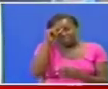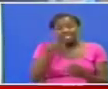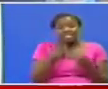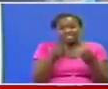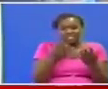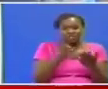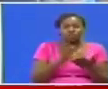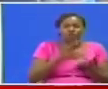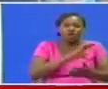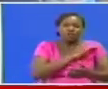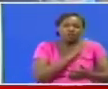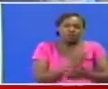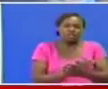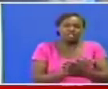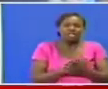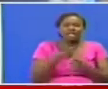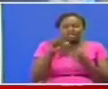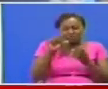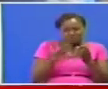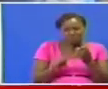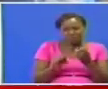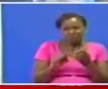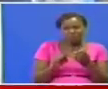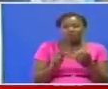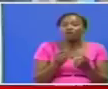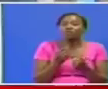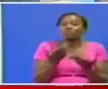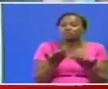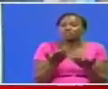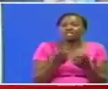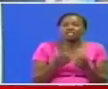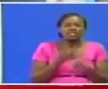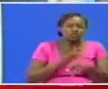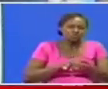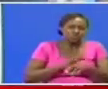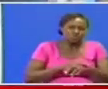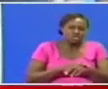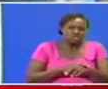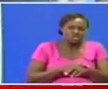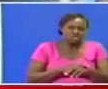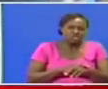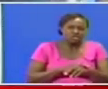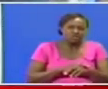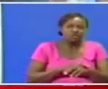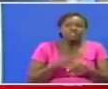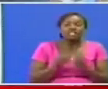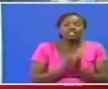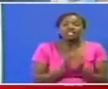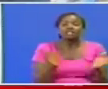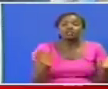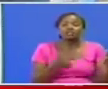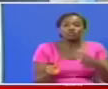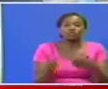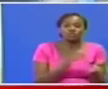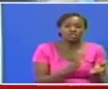more empowerment and less entitlement, a government that is leaner, not meaner, a government that expands